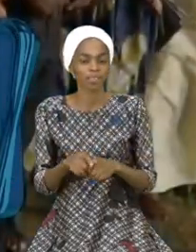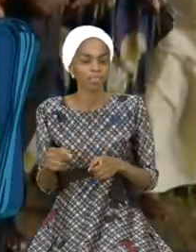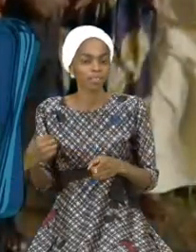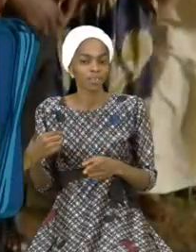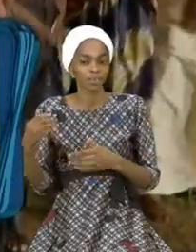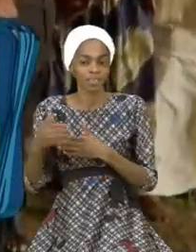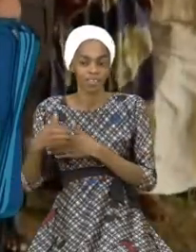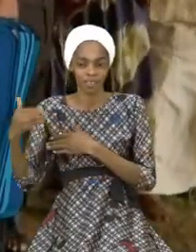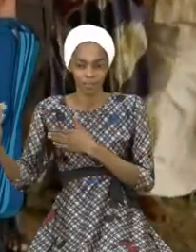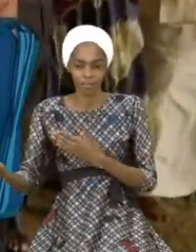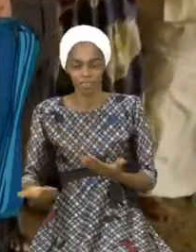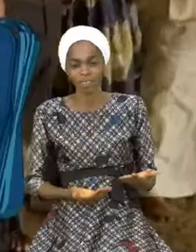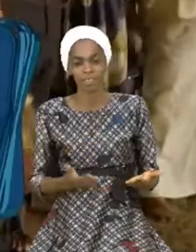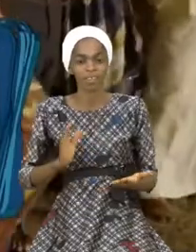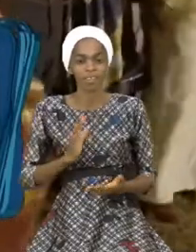again,